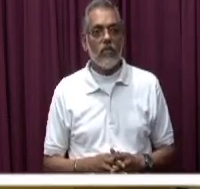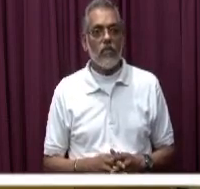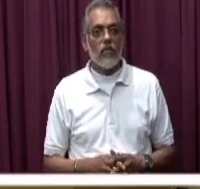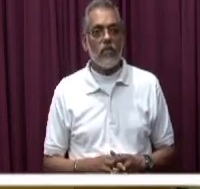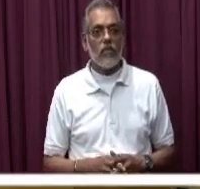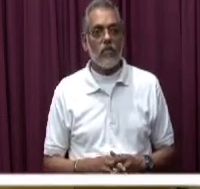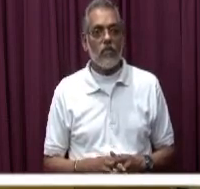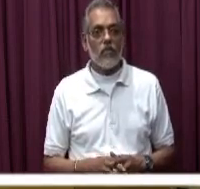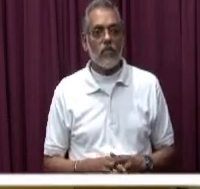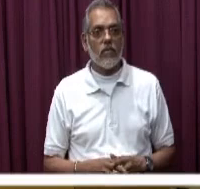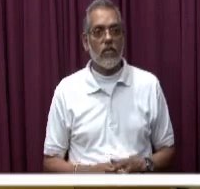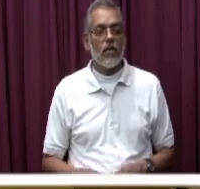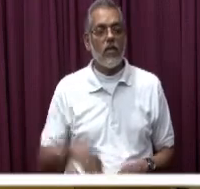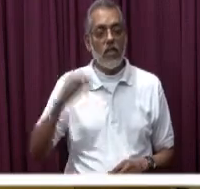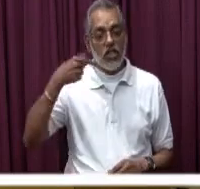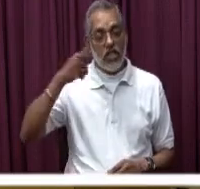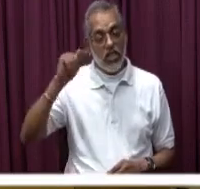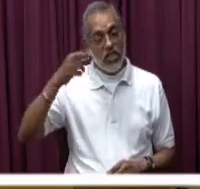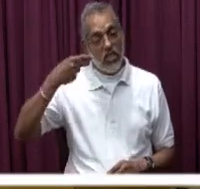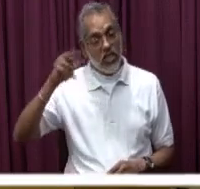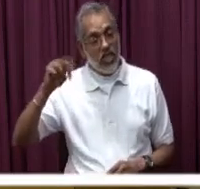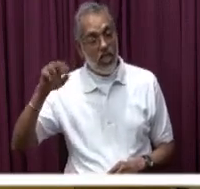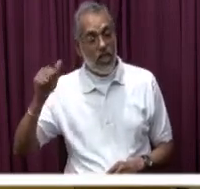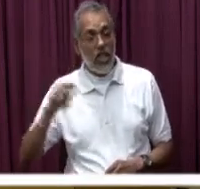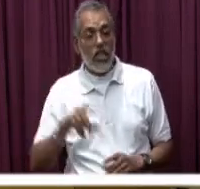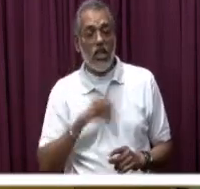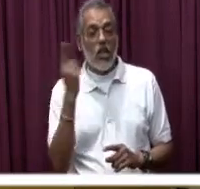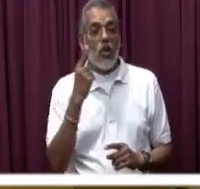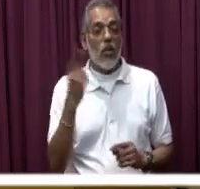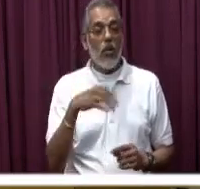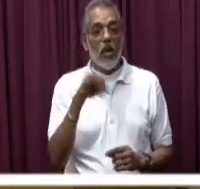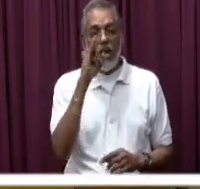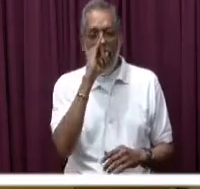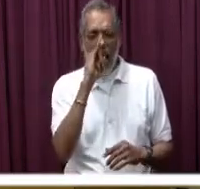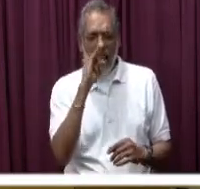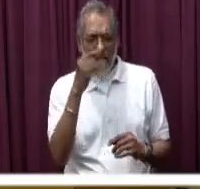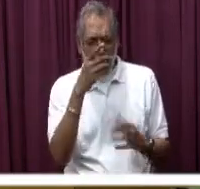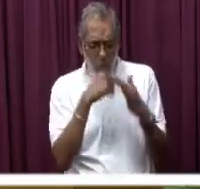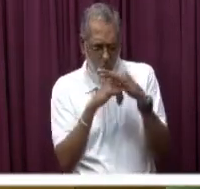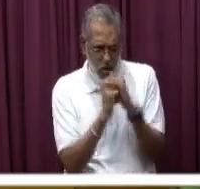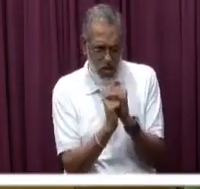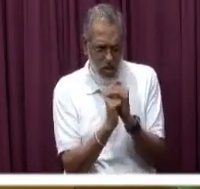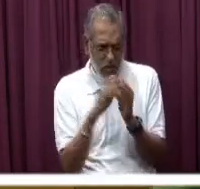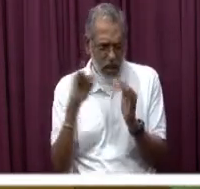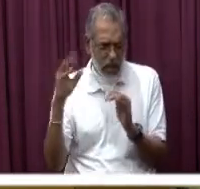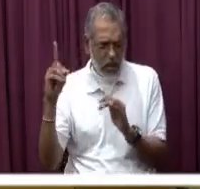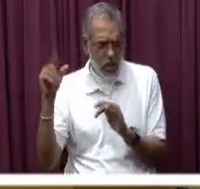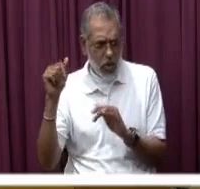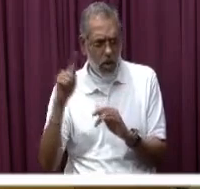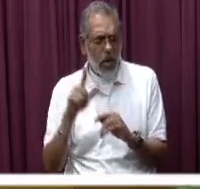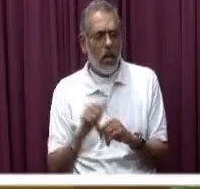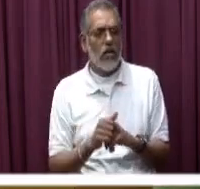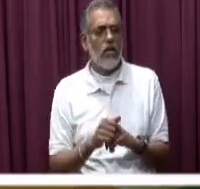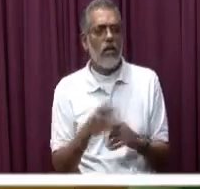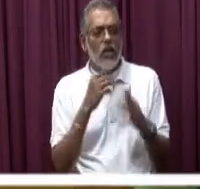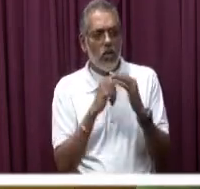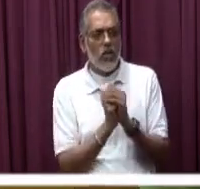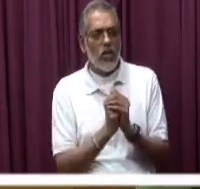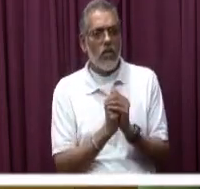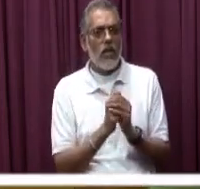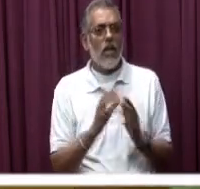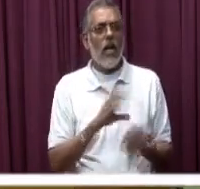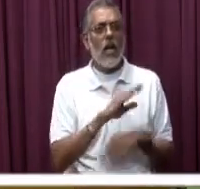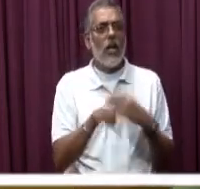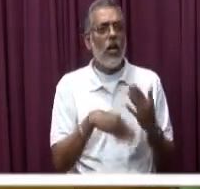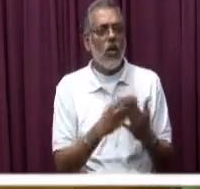Gehenna was that place where all the idol worship happened. Where all the idolatry and the